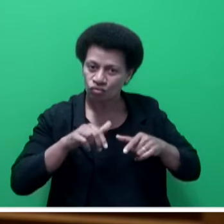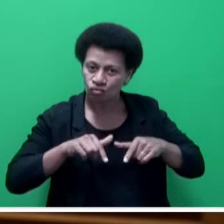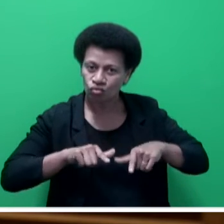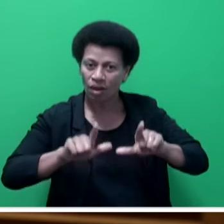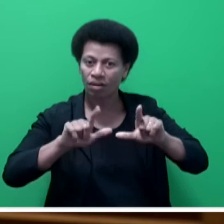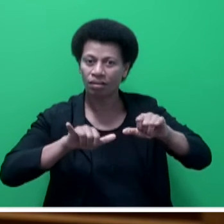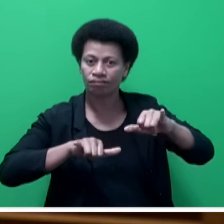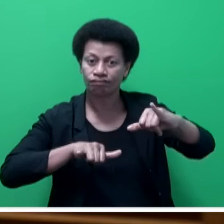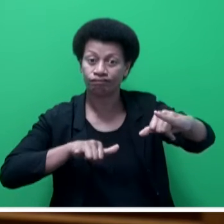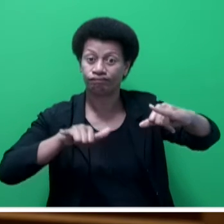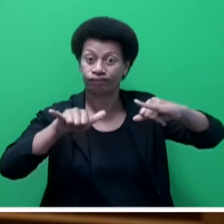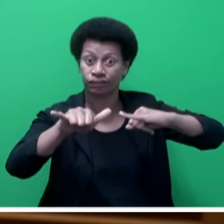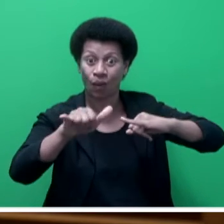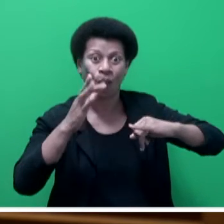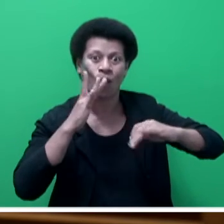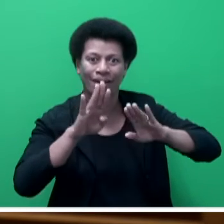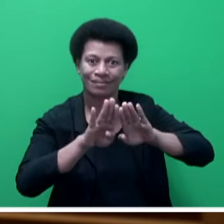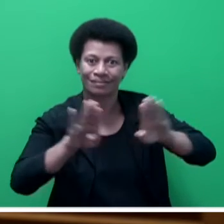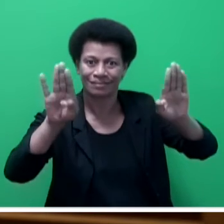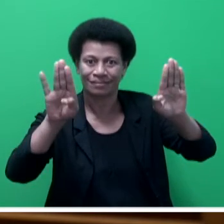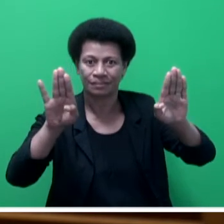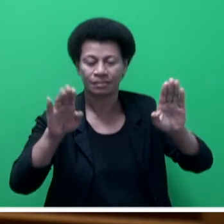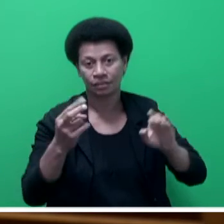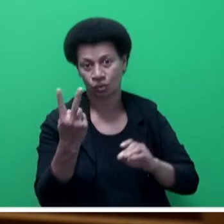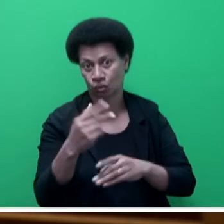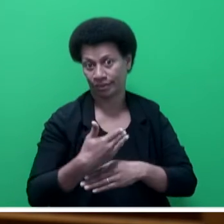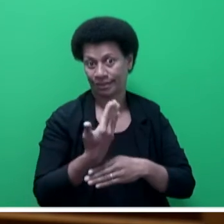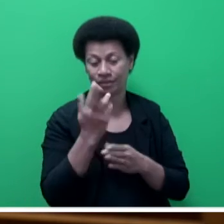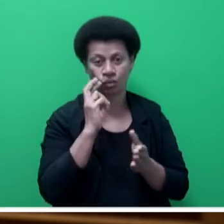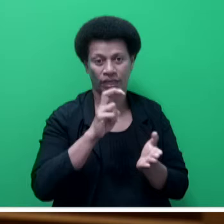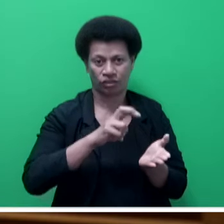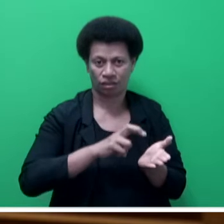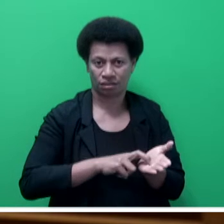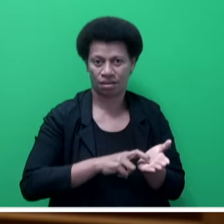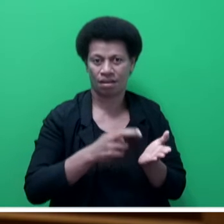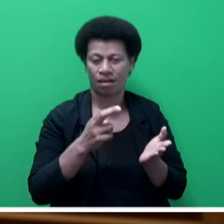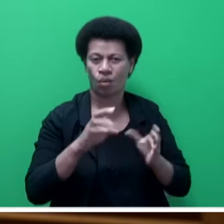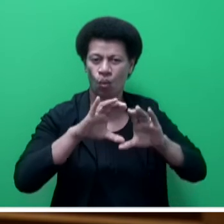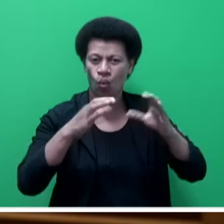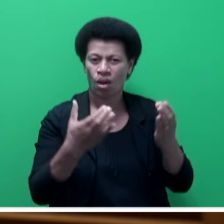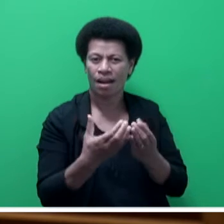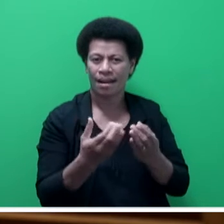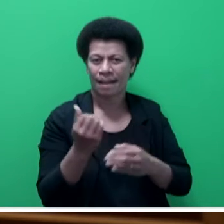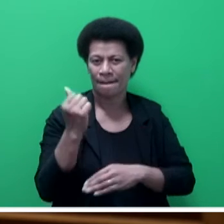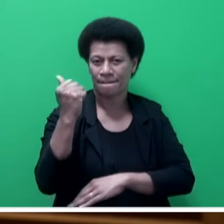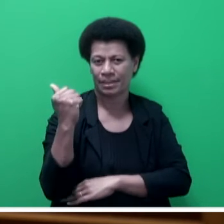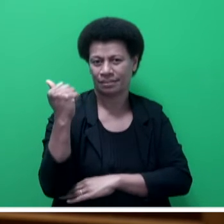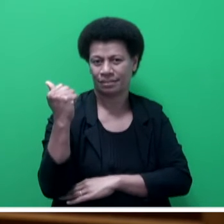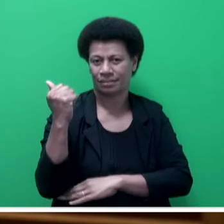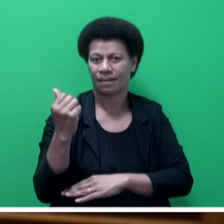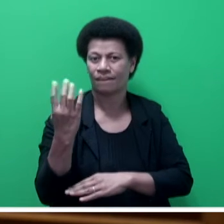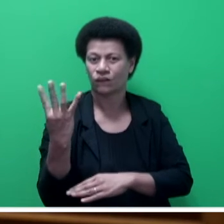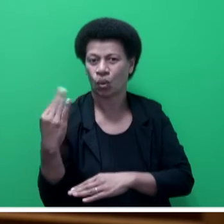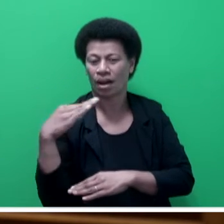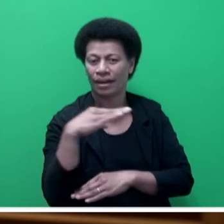and they actually get to Fiji. So to date, we've registered nearly 200 wellness ambassadors across the industry with about 400 businesses